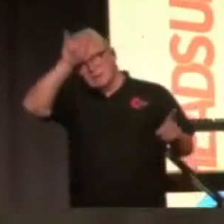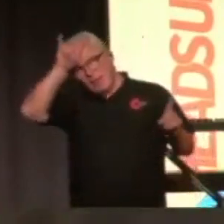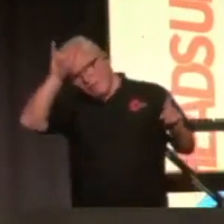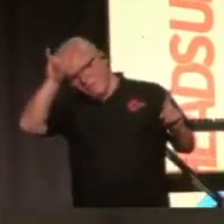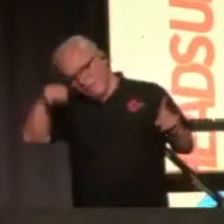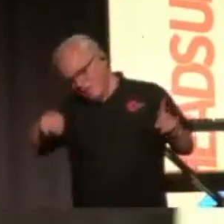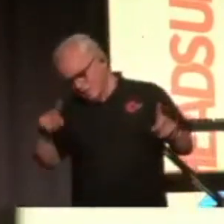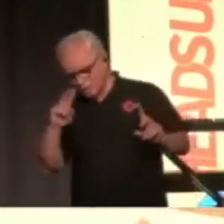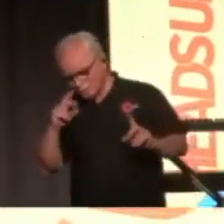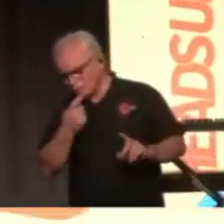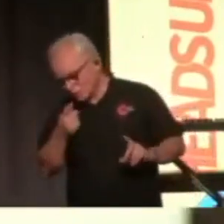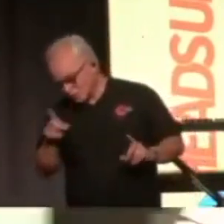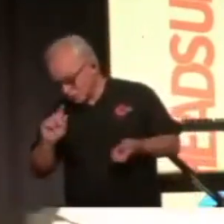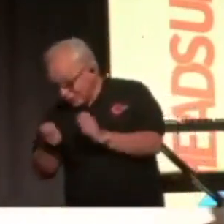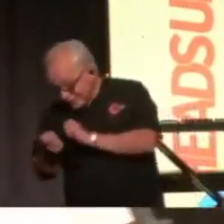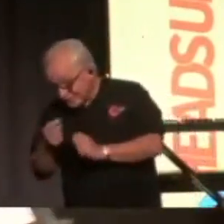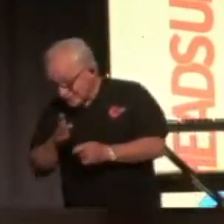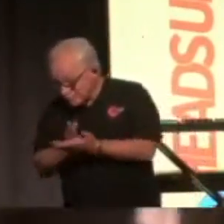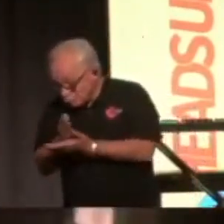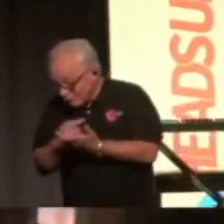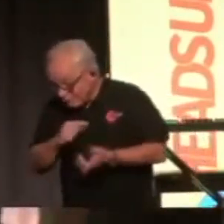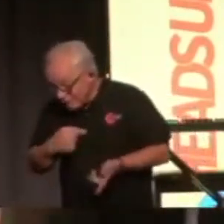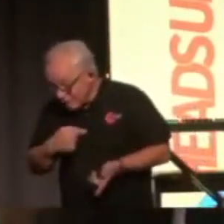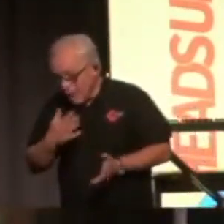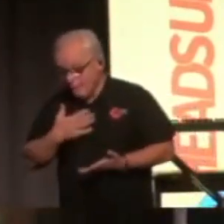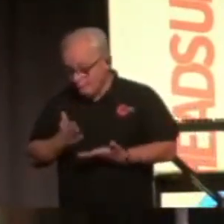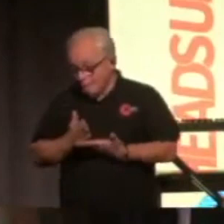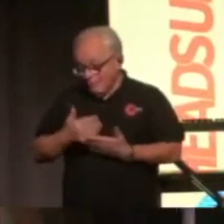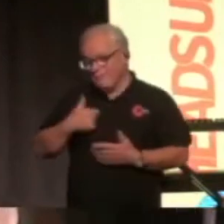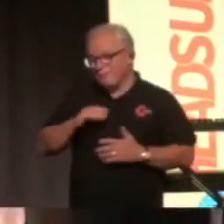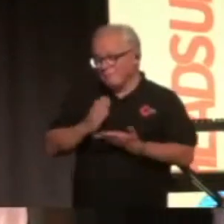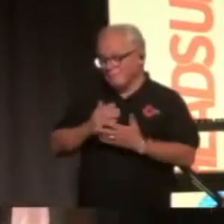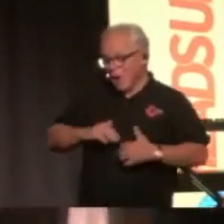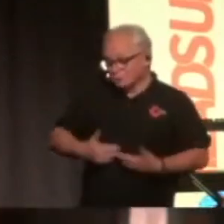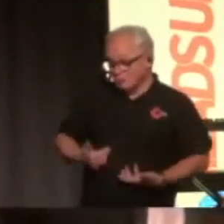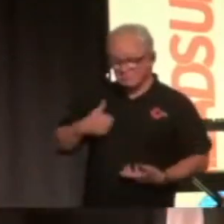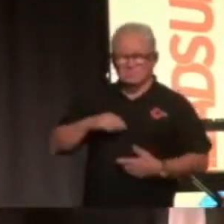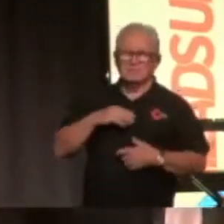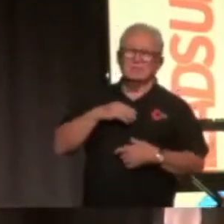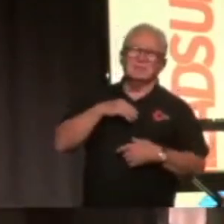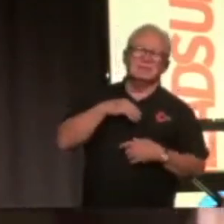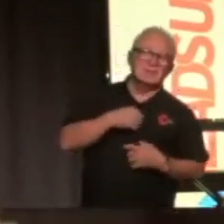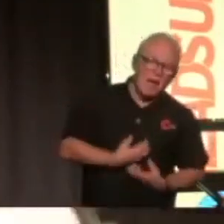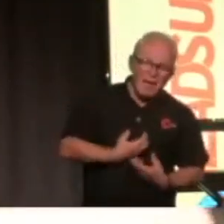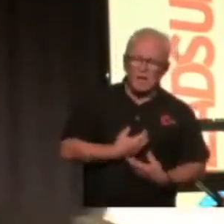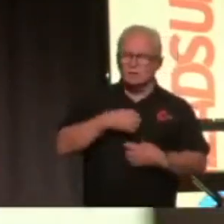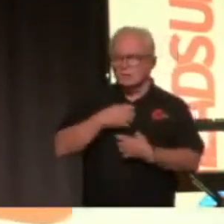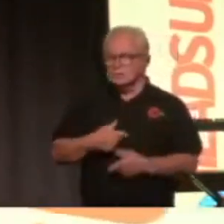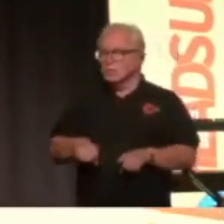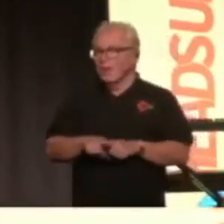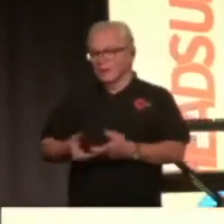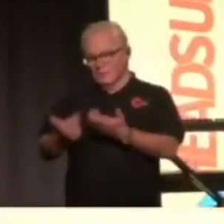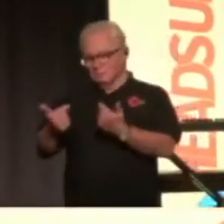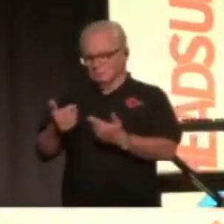wee stone into a wee piece of bread? Because the man's hungry. I mean, I'm hungry. I'm tired here. Like, have a piece